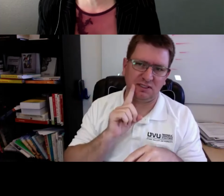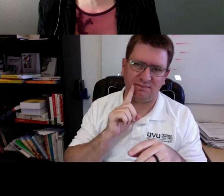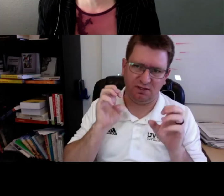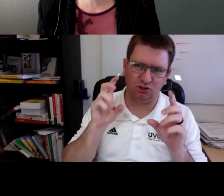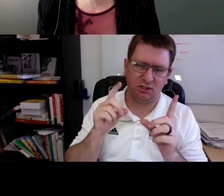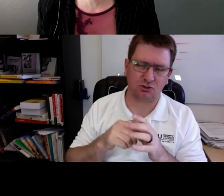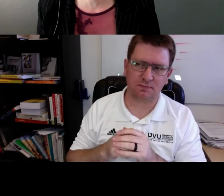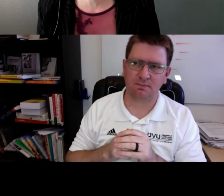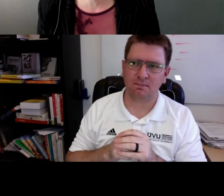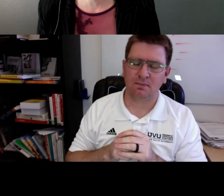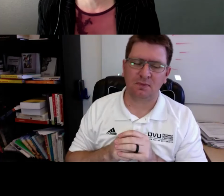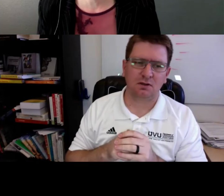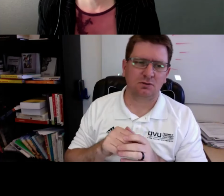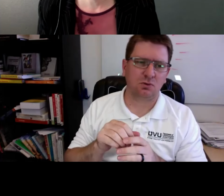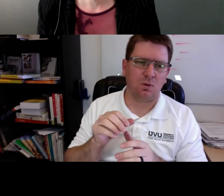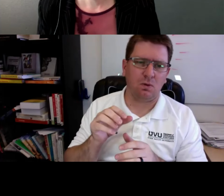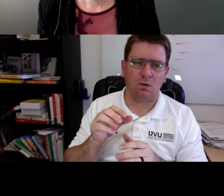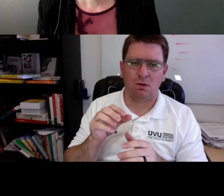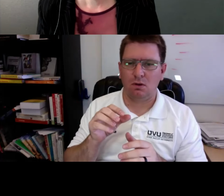bilingual education, deaf ed.